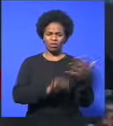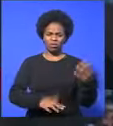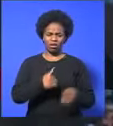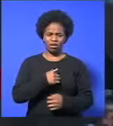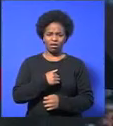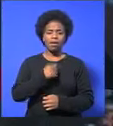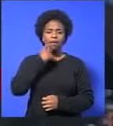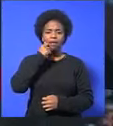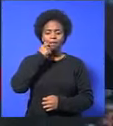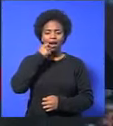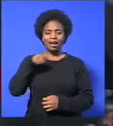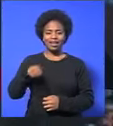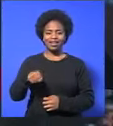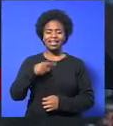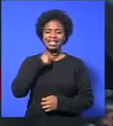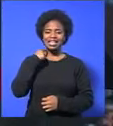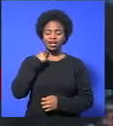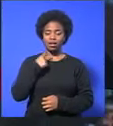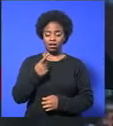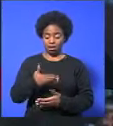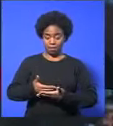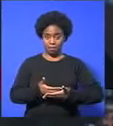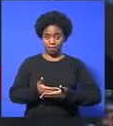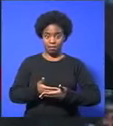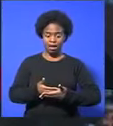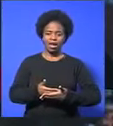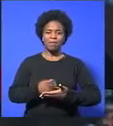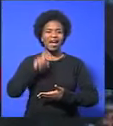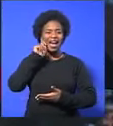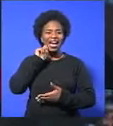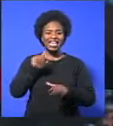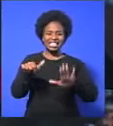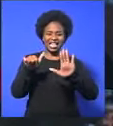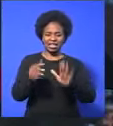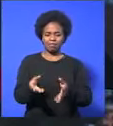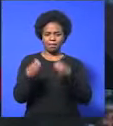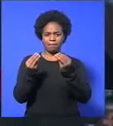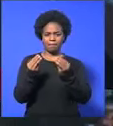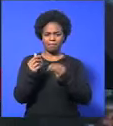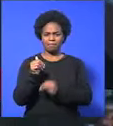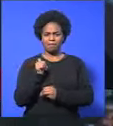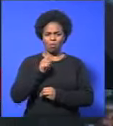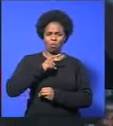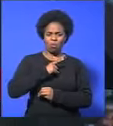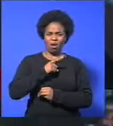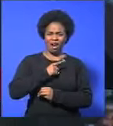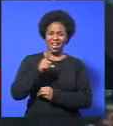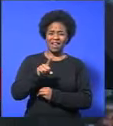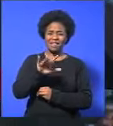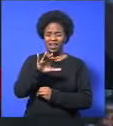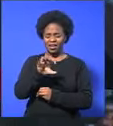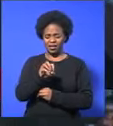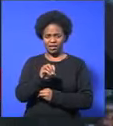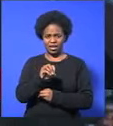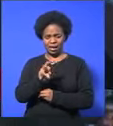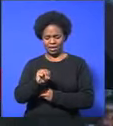on the Cape Flats. The body of 6-year-old Stacey Adams was found yesterday, buried in a shallow grave less than 50 metres